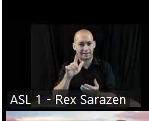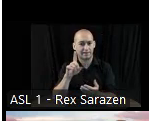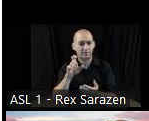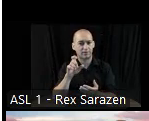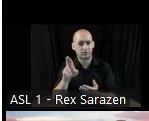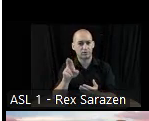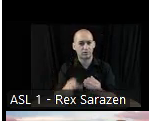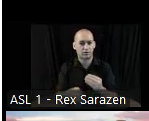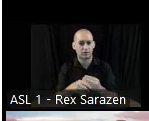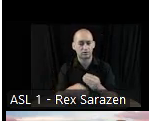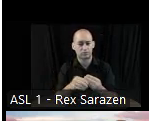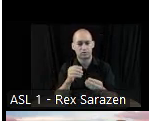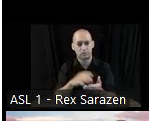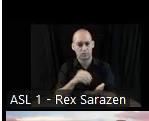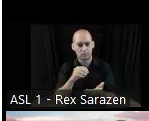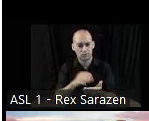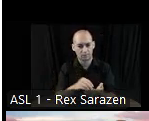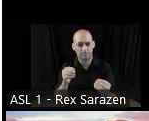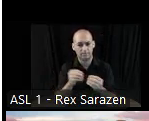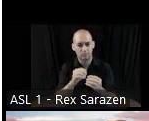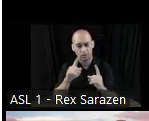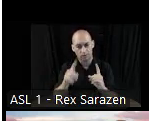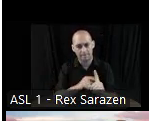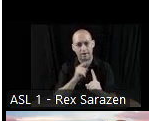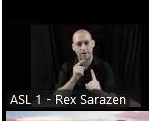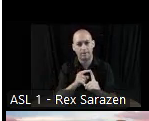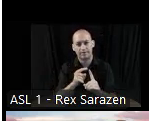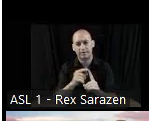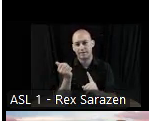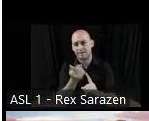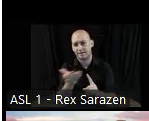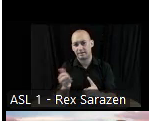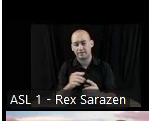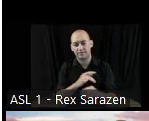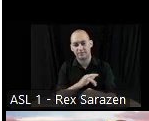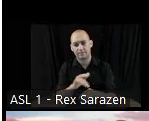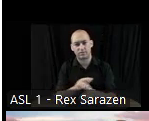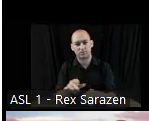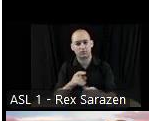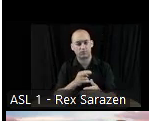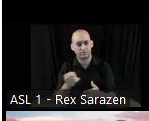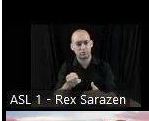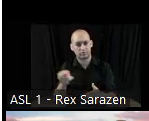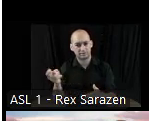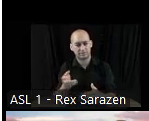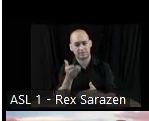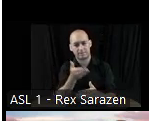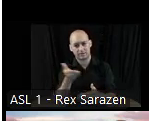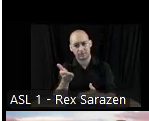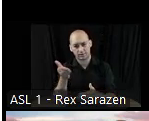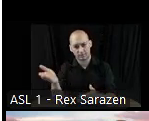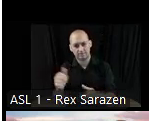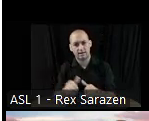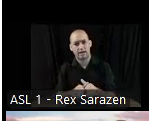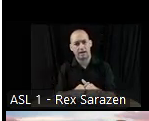to learn more about any available resources and materials, and also how